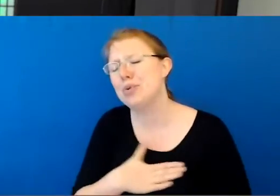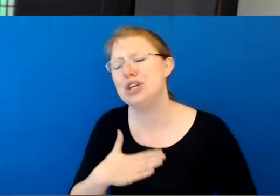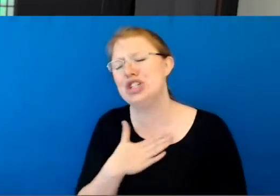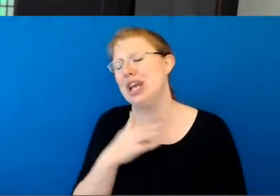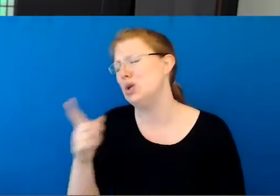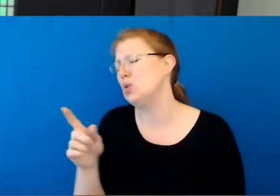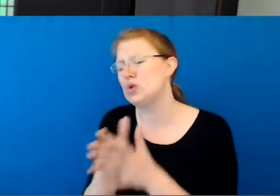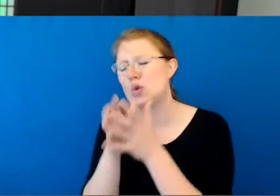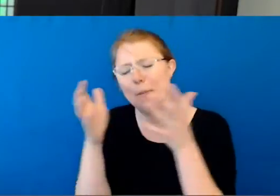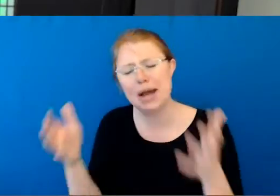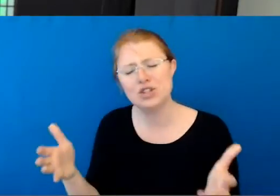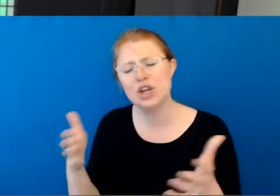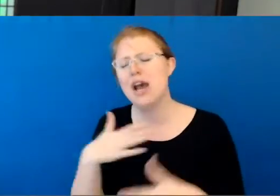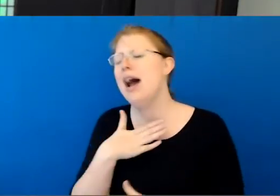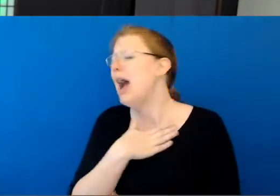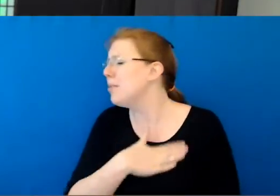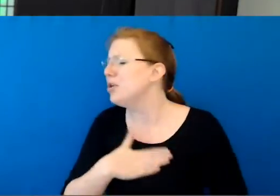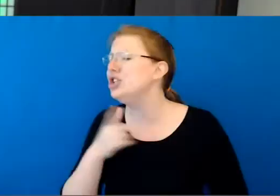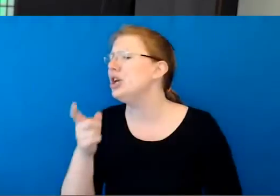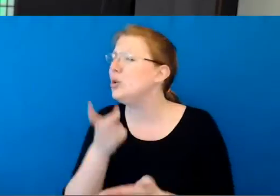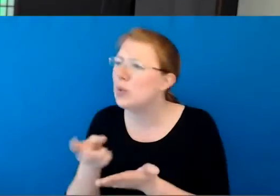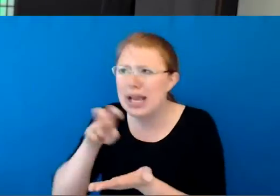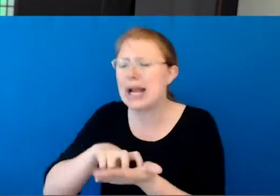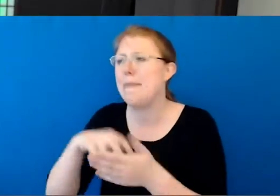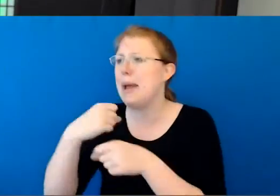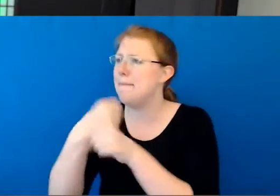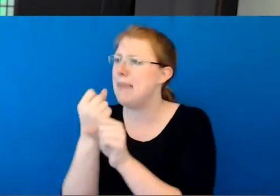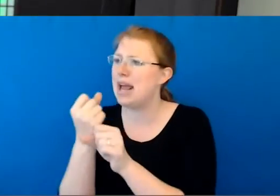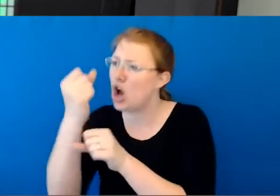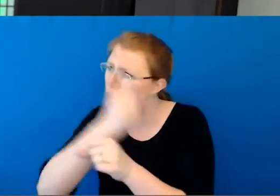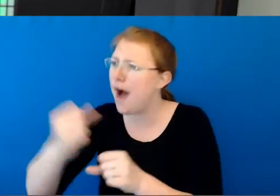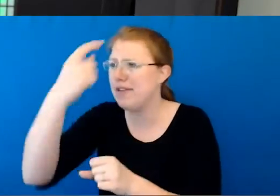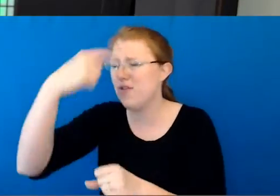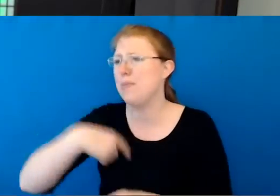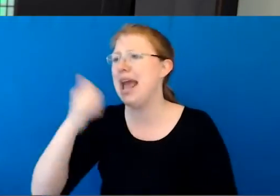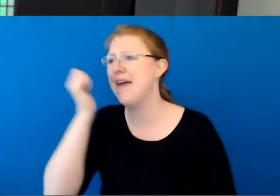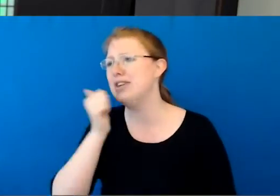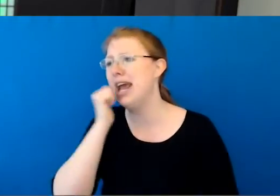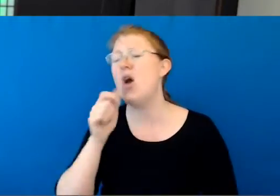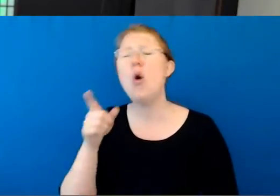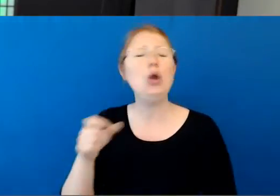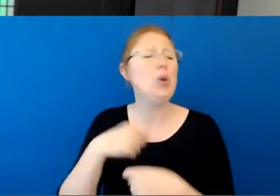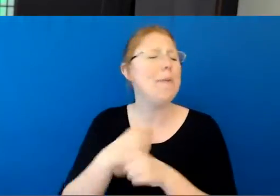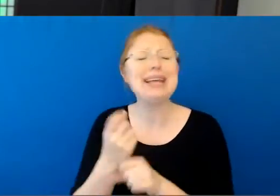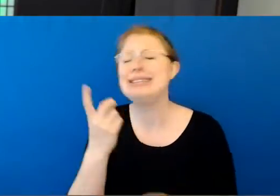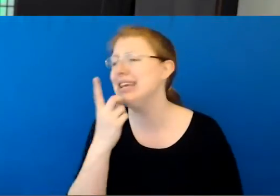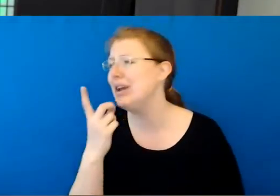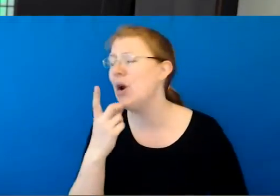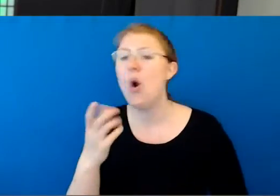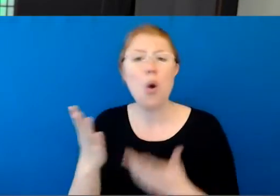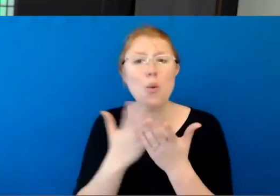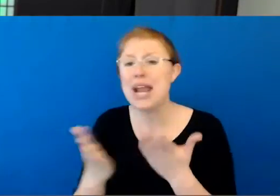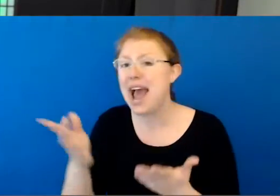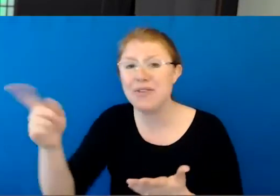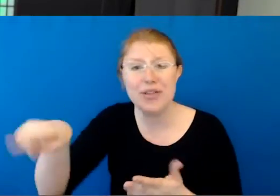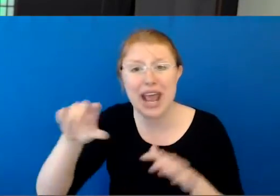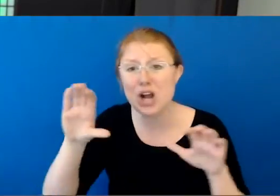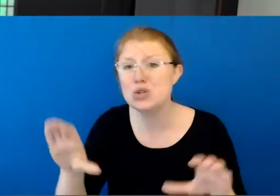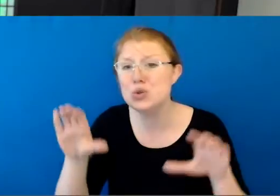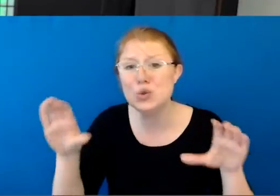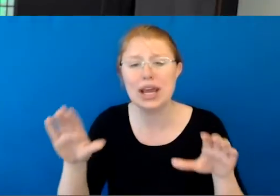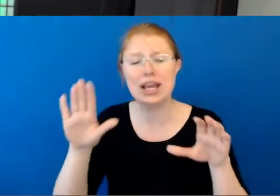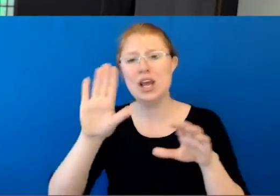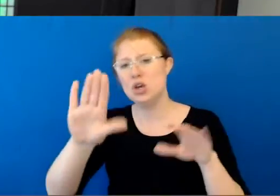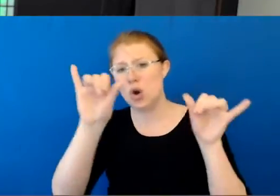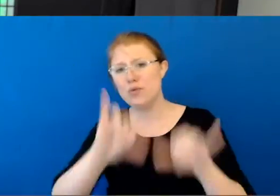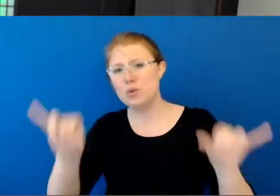or praise the special woman in your life. It doesn't need to be hokey and weird, but you know what? Just, honey, I just want you